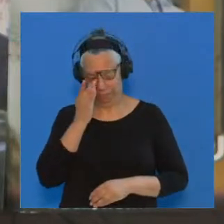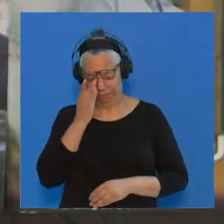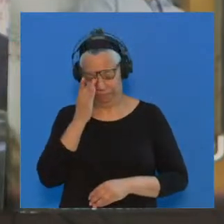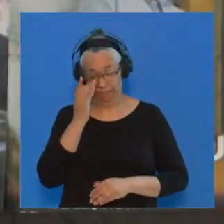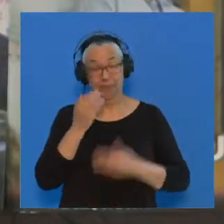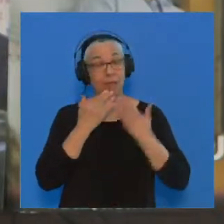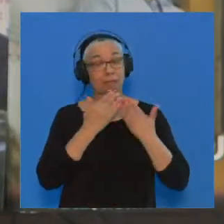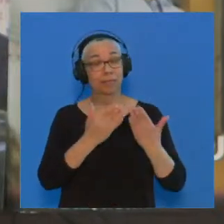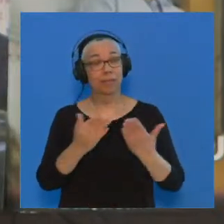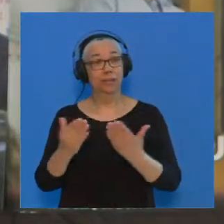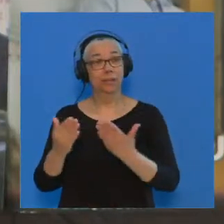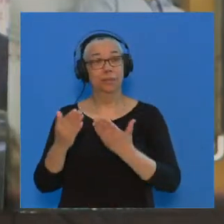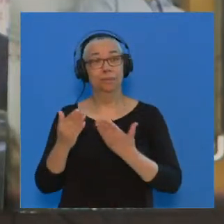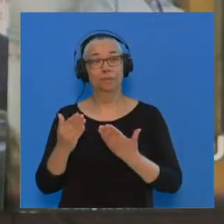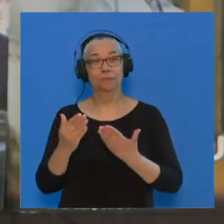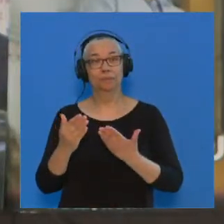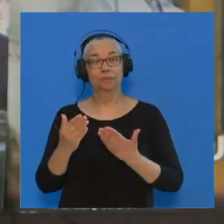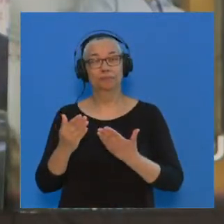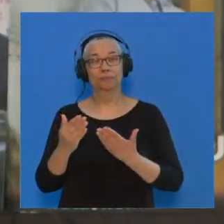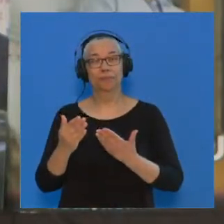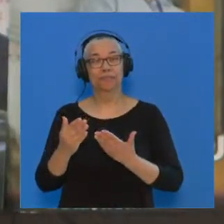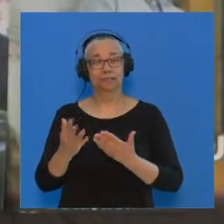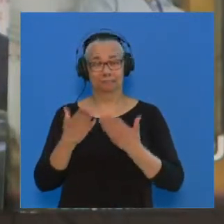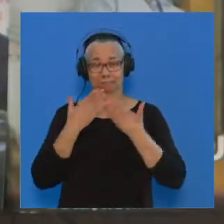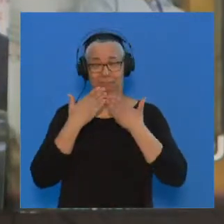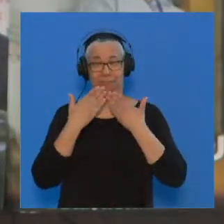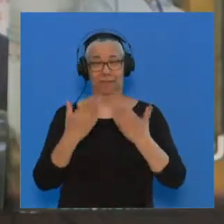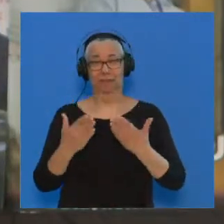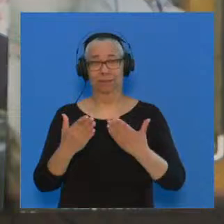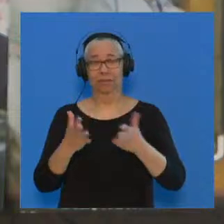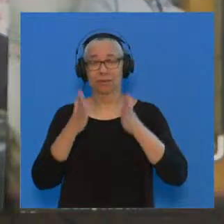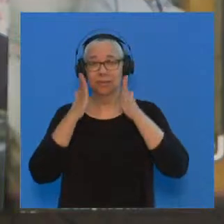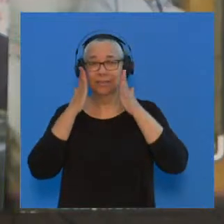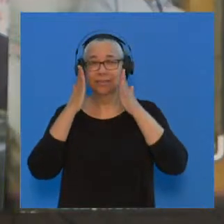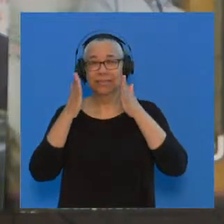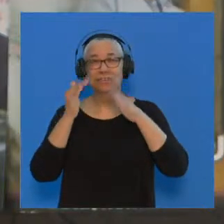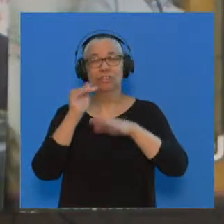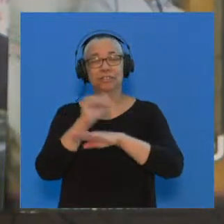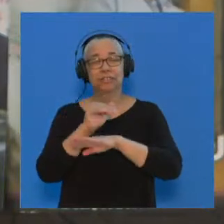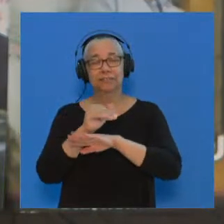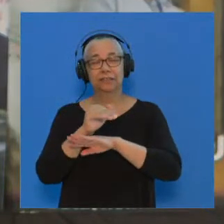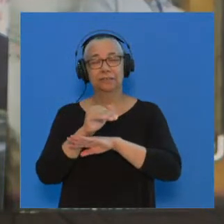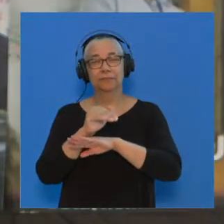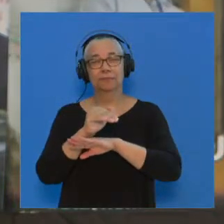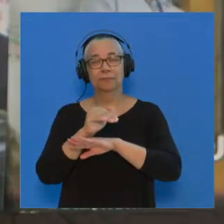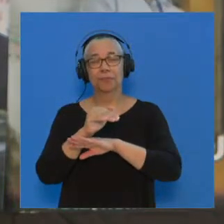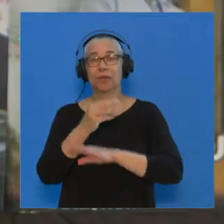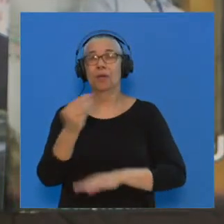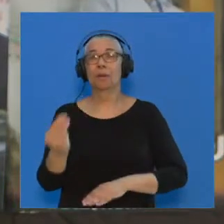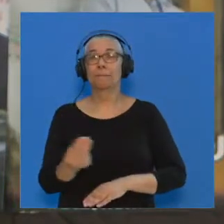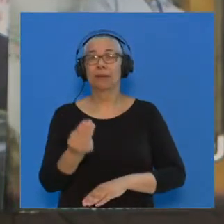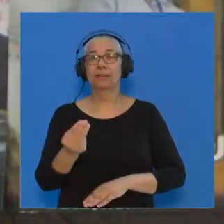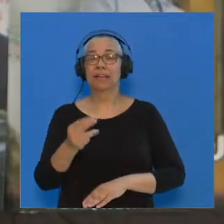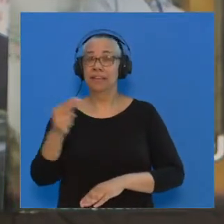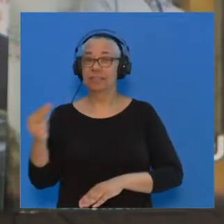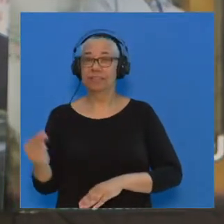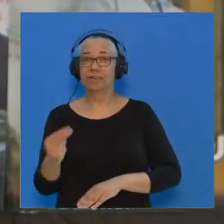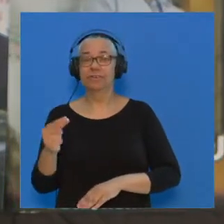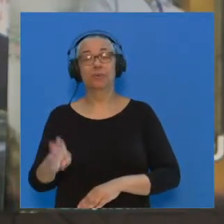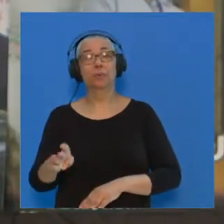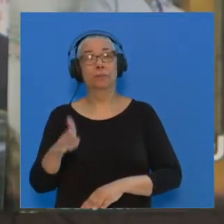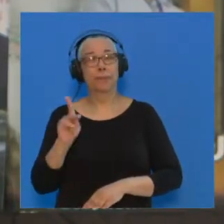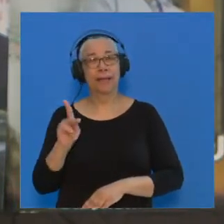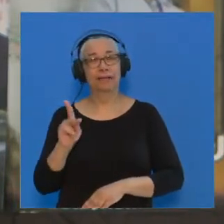Thank you very much. Thank everyone for their particular attention this evening. On Monday and Thursday, we'll be back